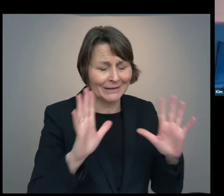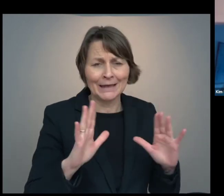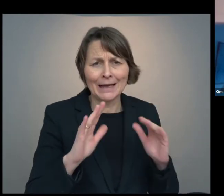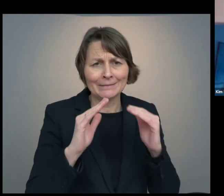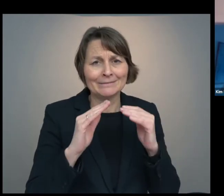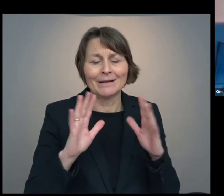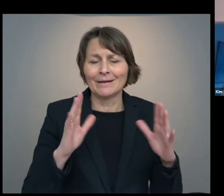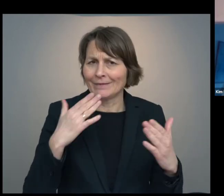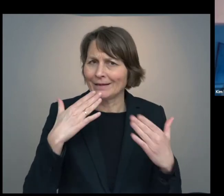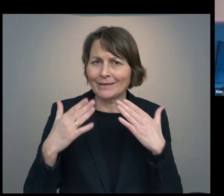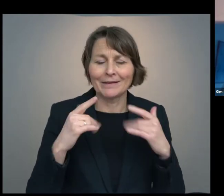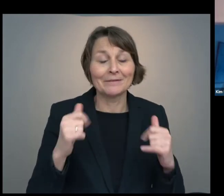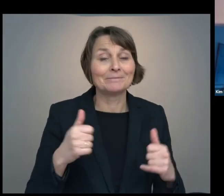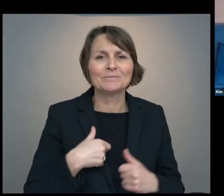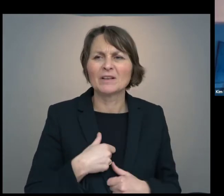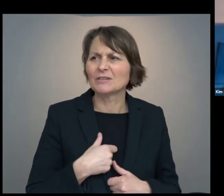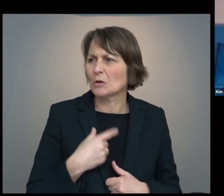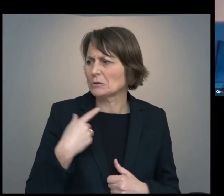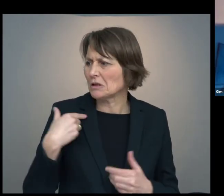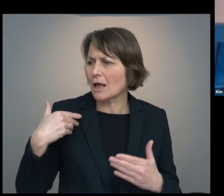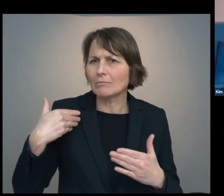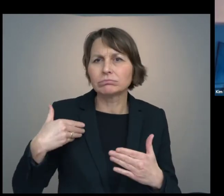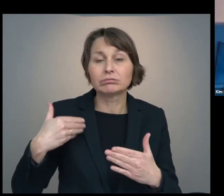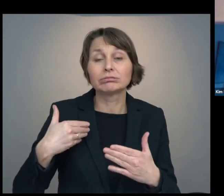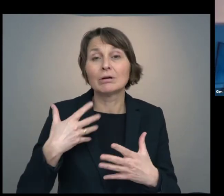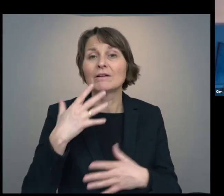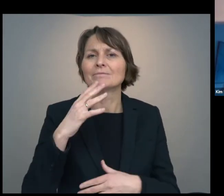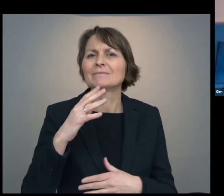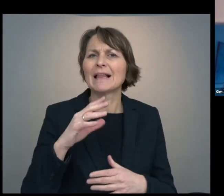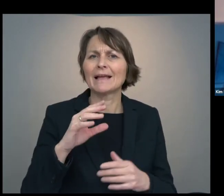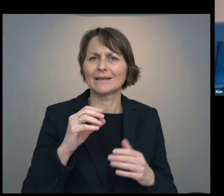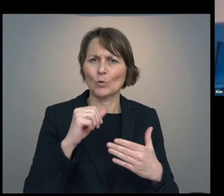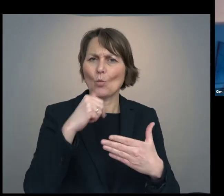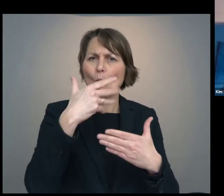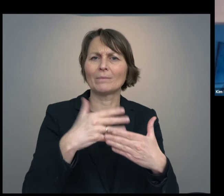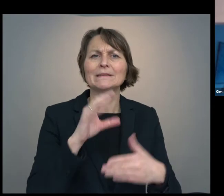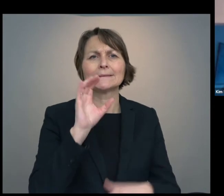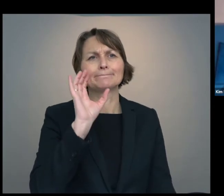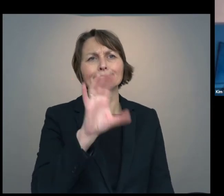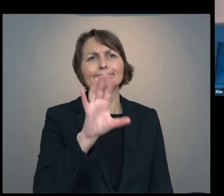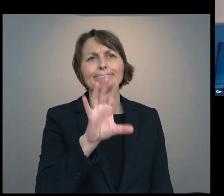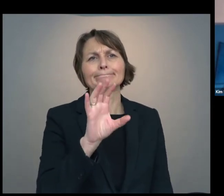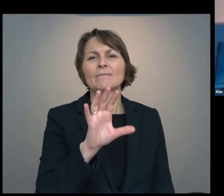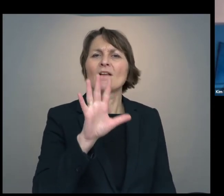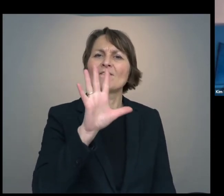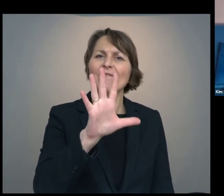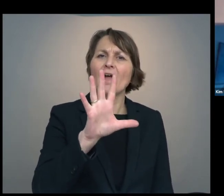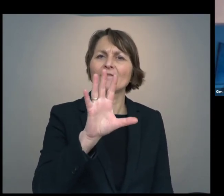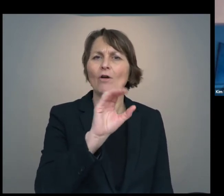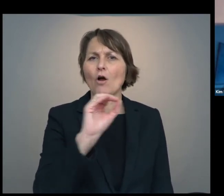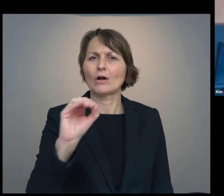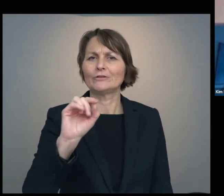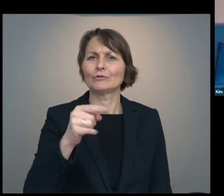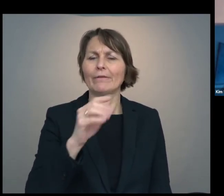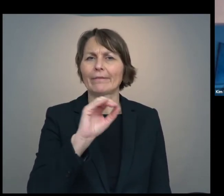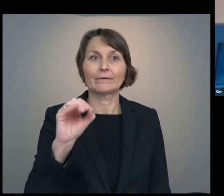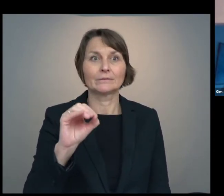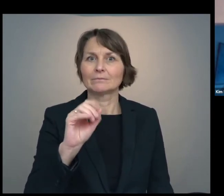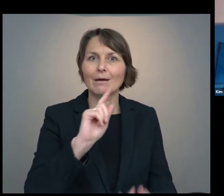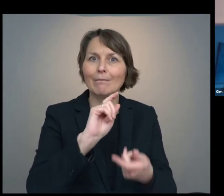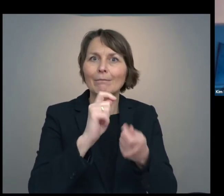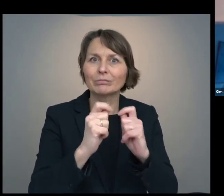about that number, and we're really happy. Thank you. We've been saying 500 and something for that's been on the website for ages, right? And it was really nice